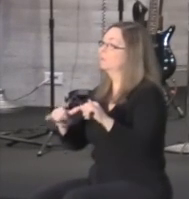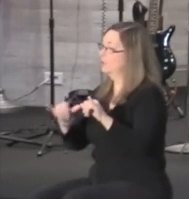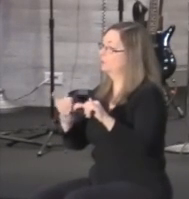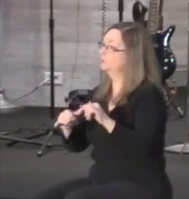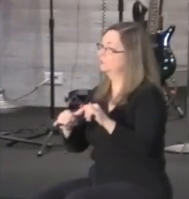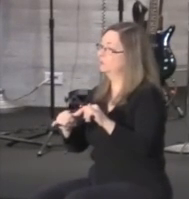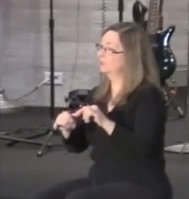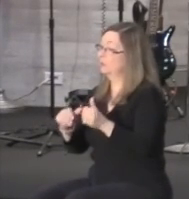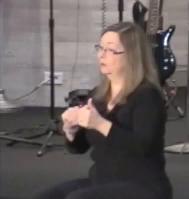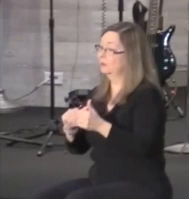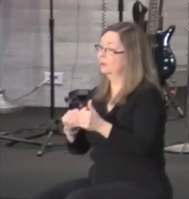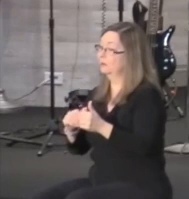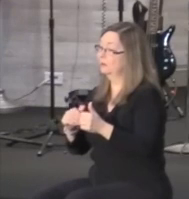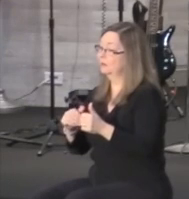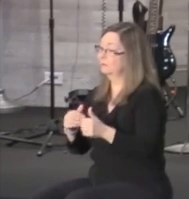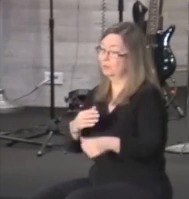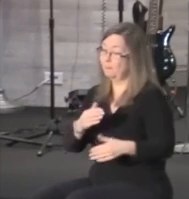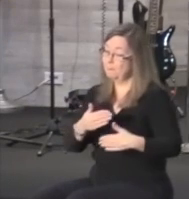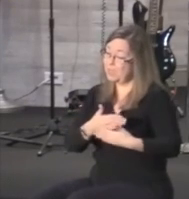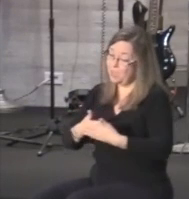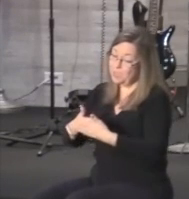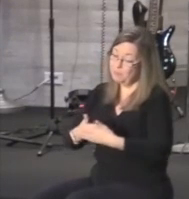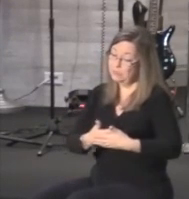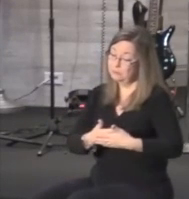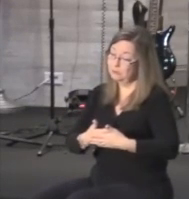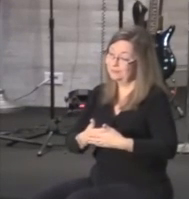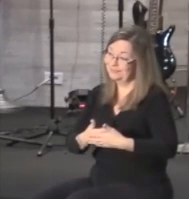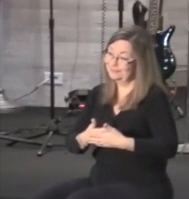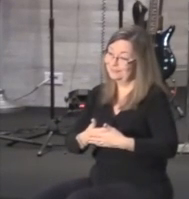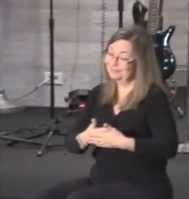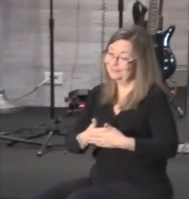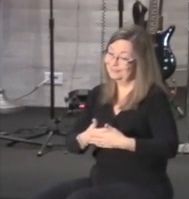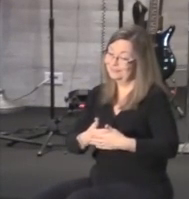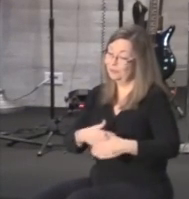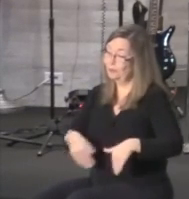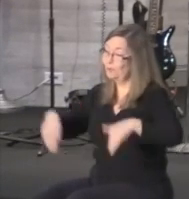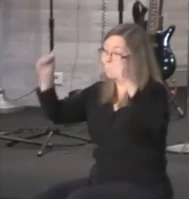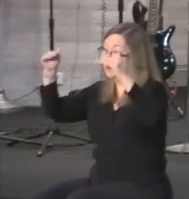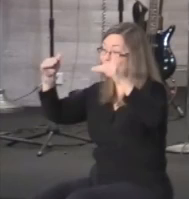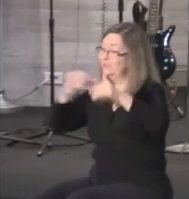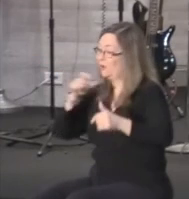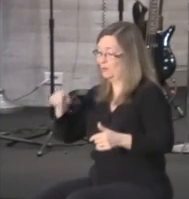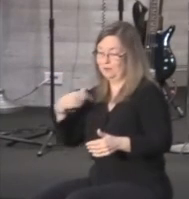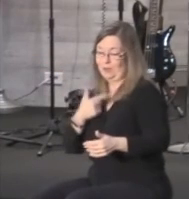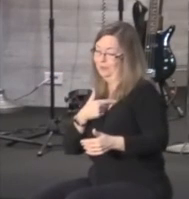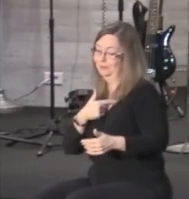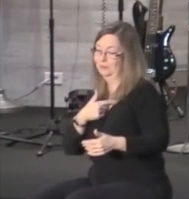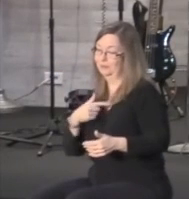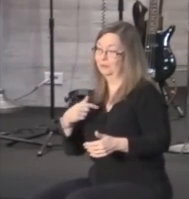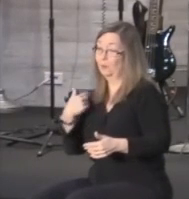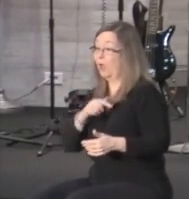we progress these little babies to the point where they replace us. Because we're all growing